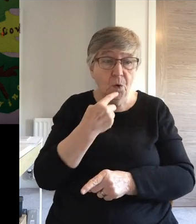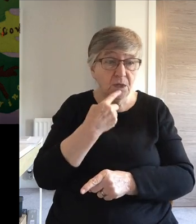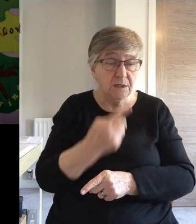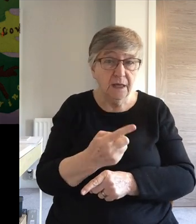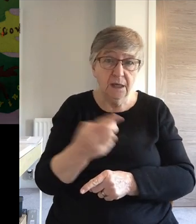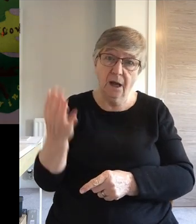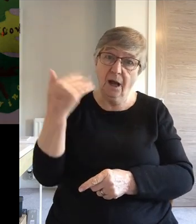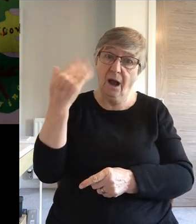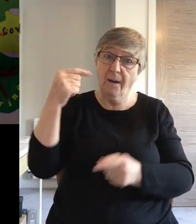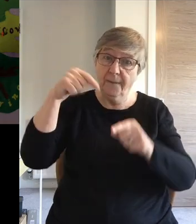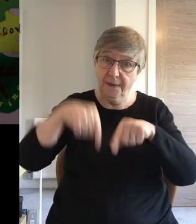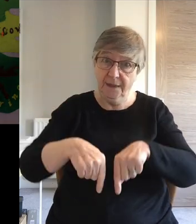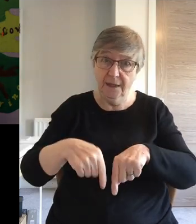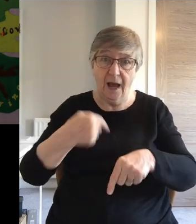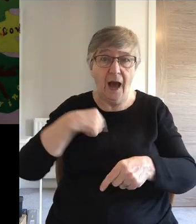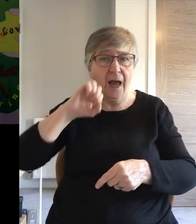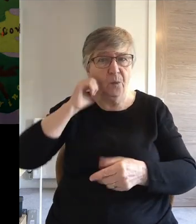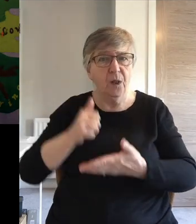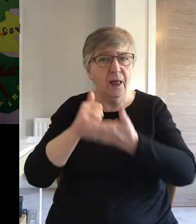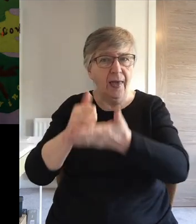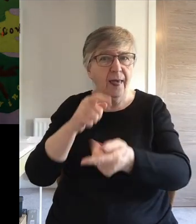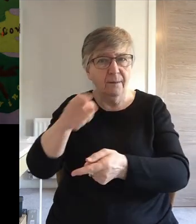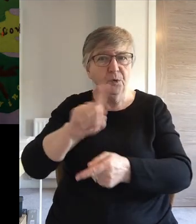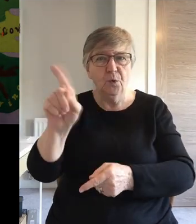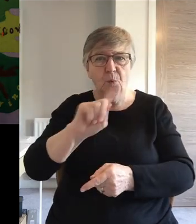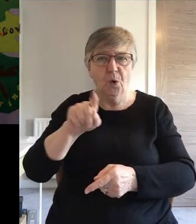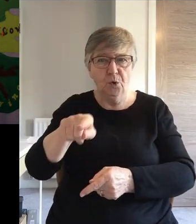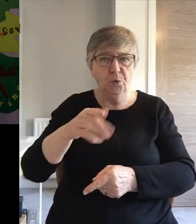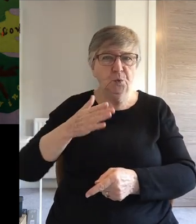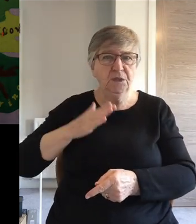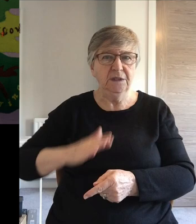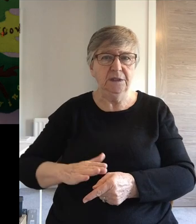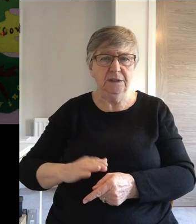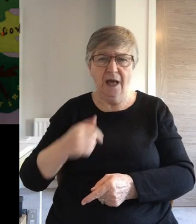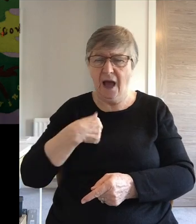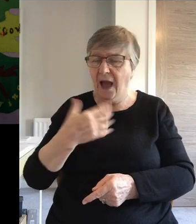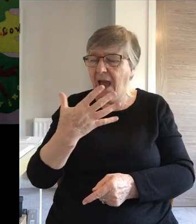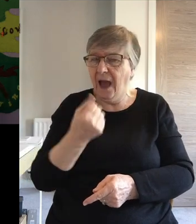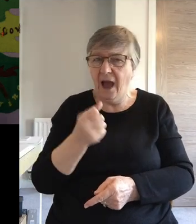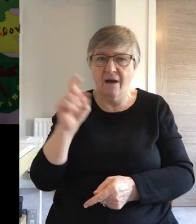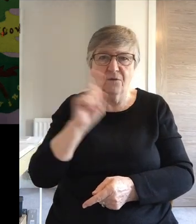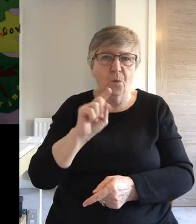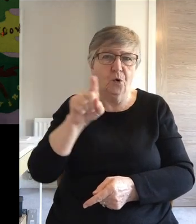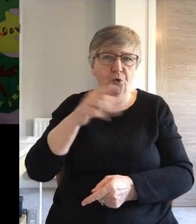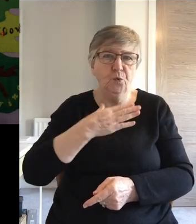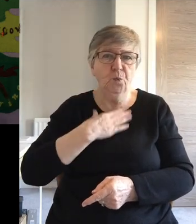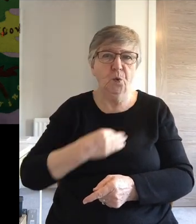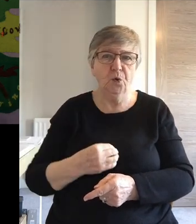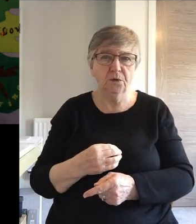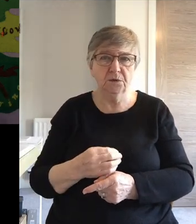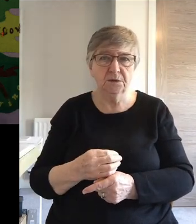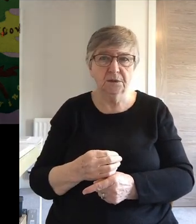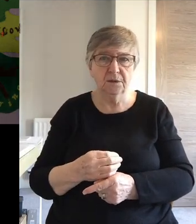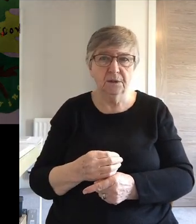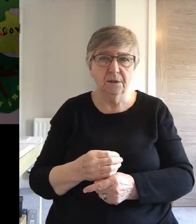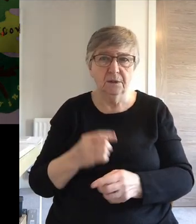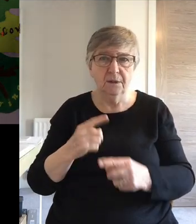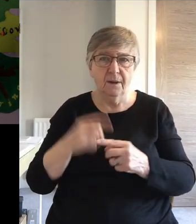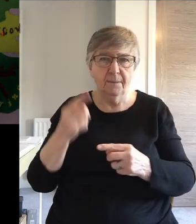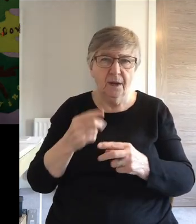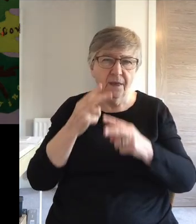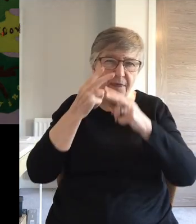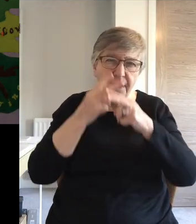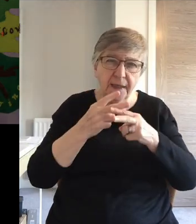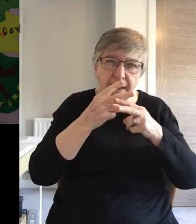They're both saying, come over here, I will meet your deepest needs. I have what you really want. But